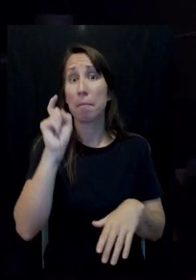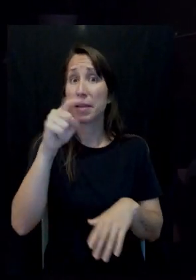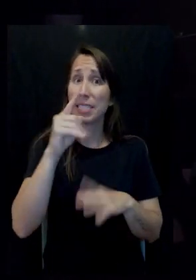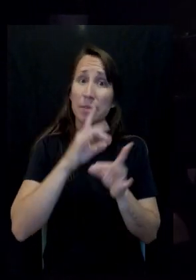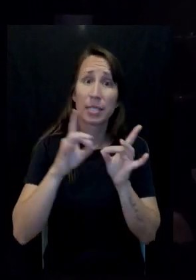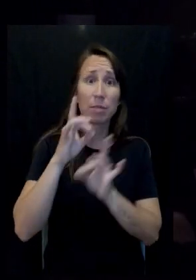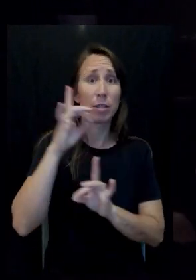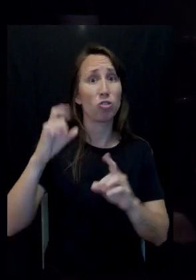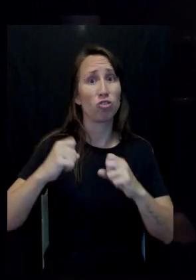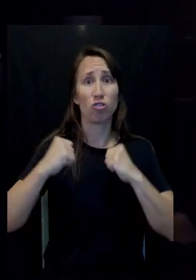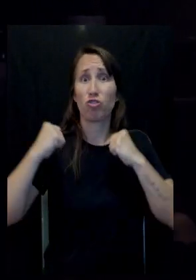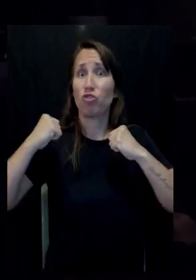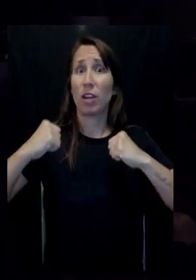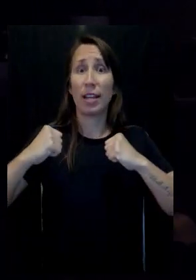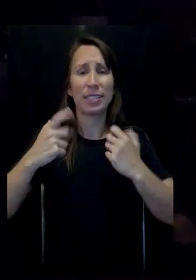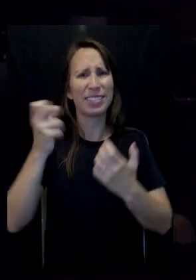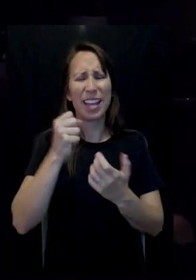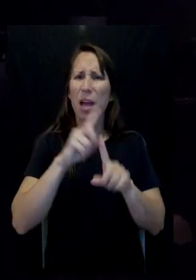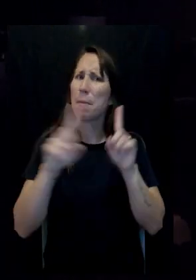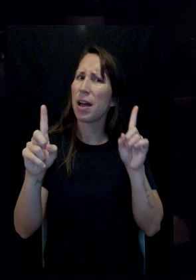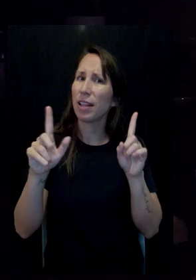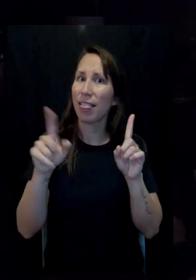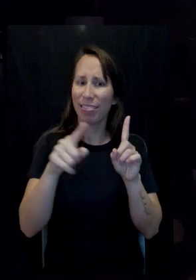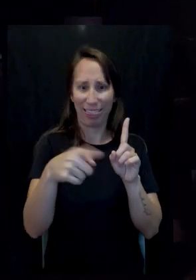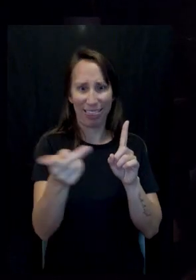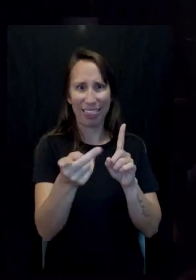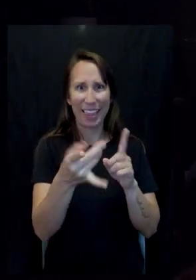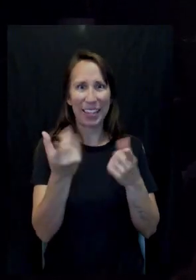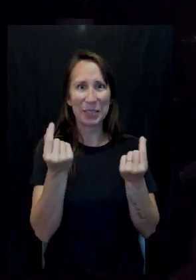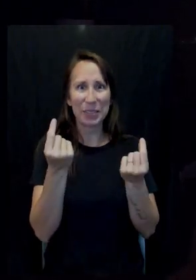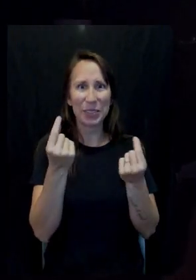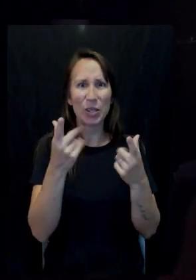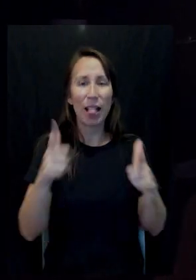giants. And yes, they were. But they did life together.